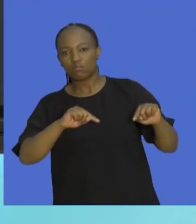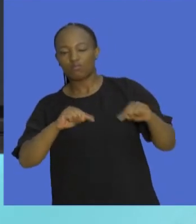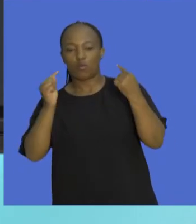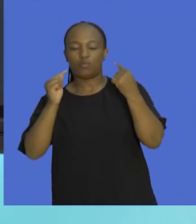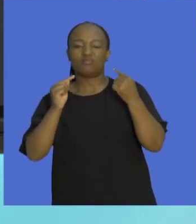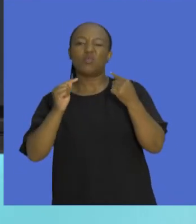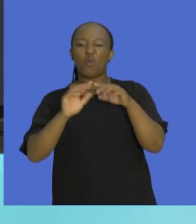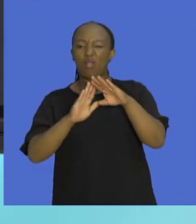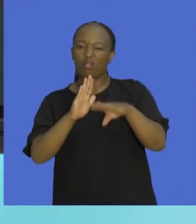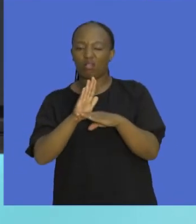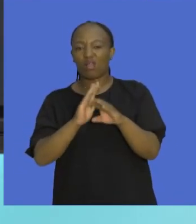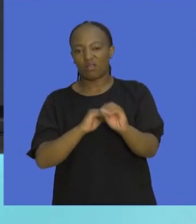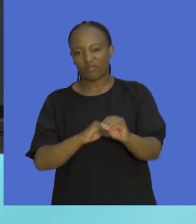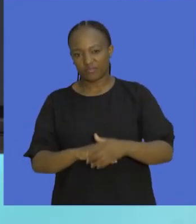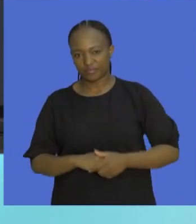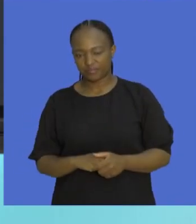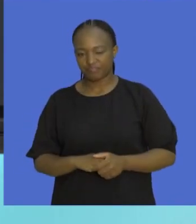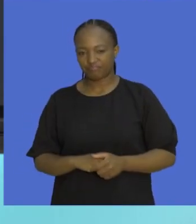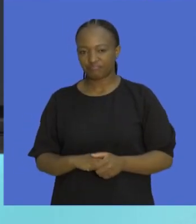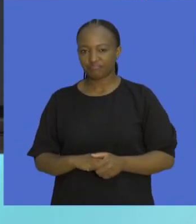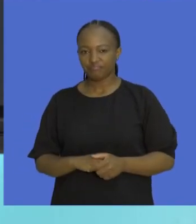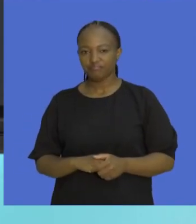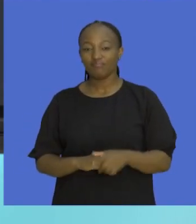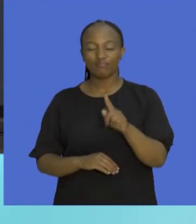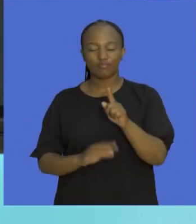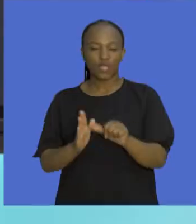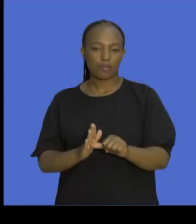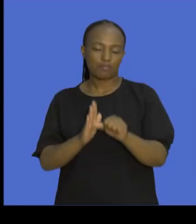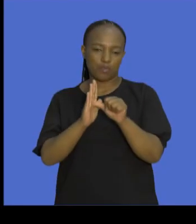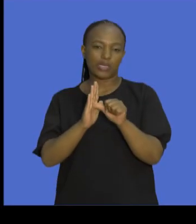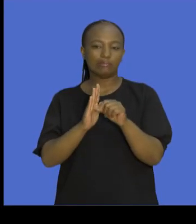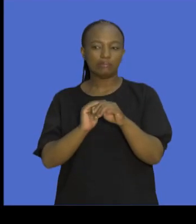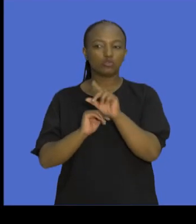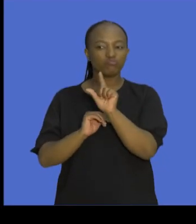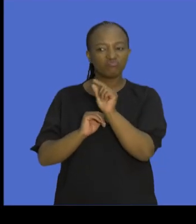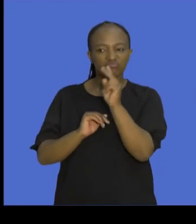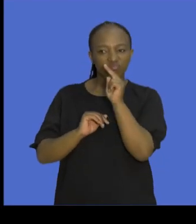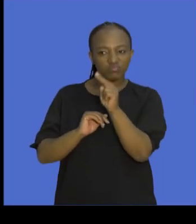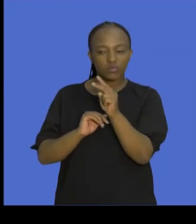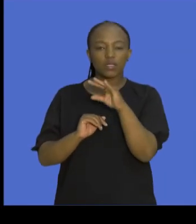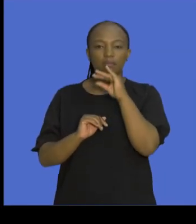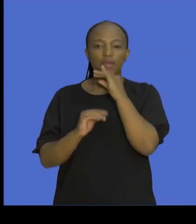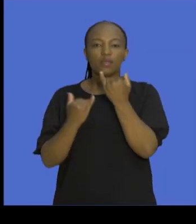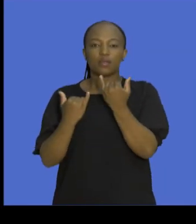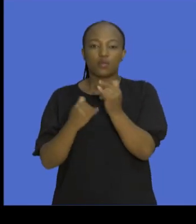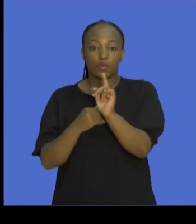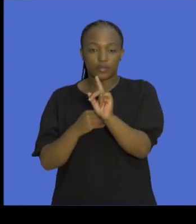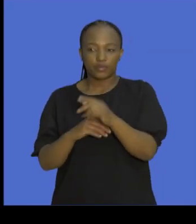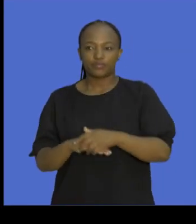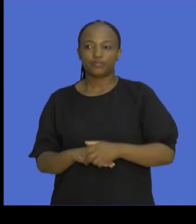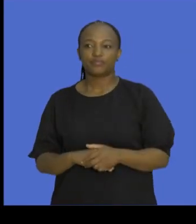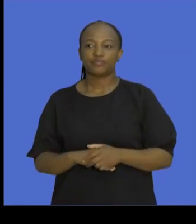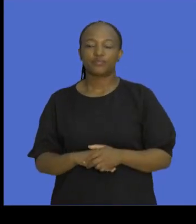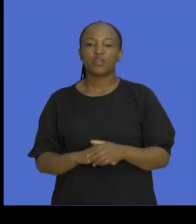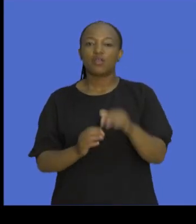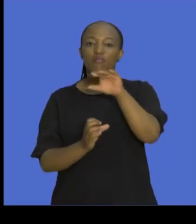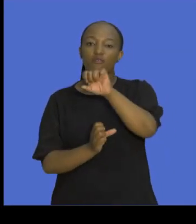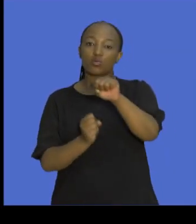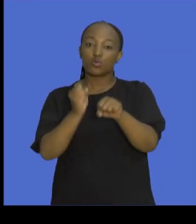is actually lesser by comparison, okay? So that's a very important observation. Okay, where does this lead us in terms